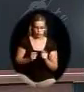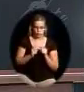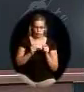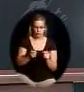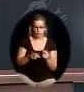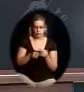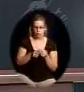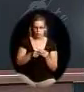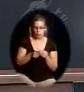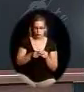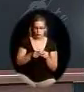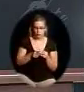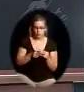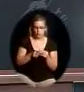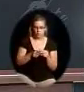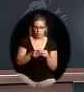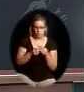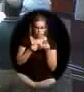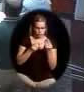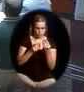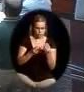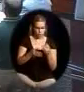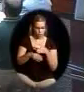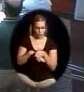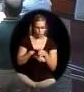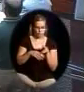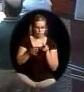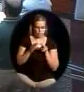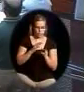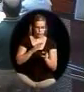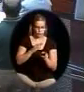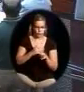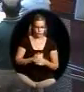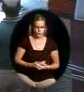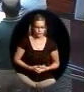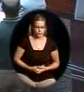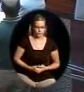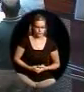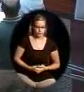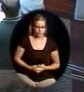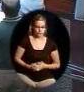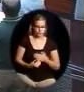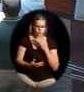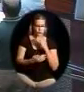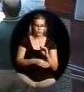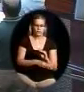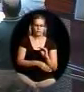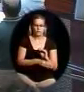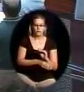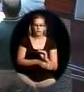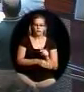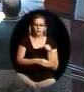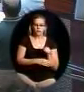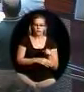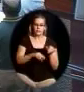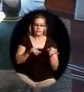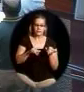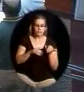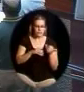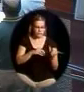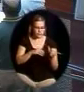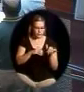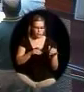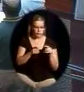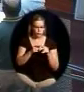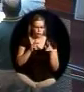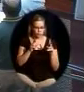very brief overview of this. Good evening. This is similar to initiatives